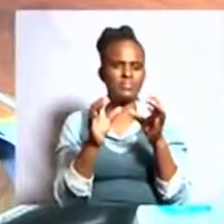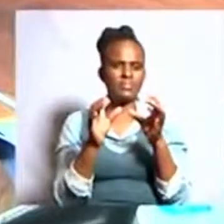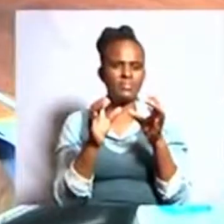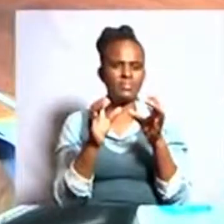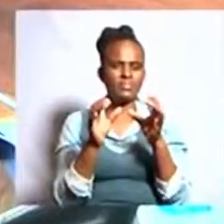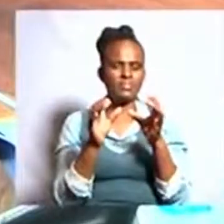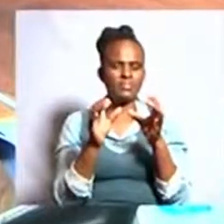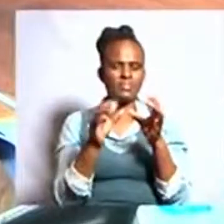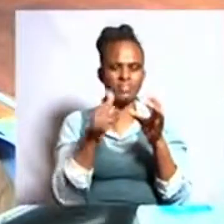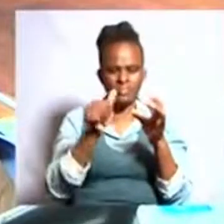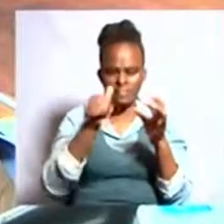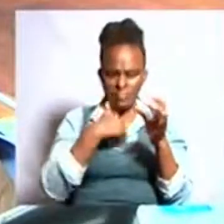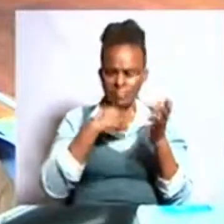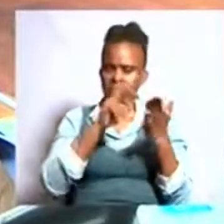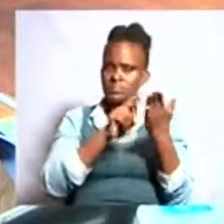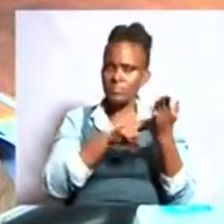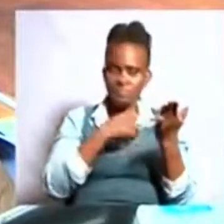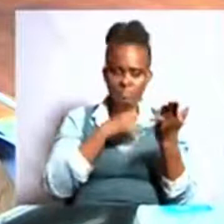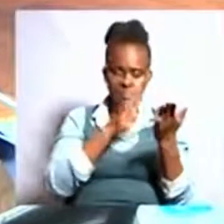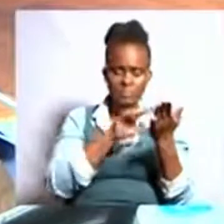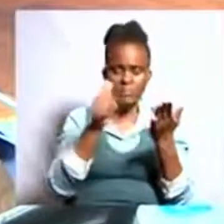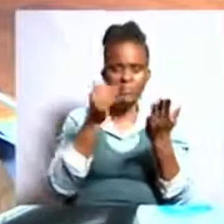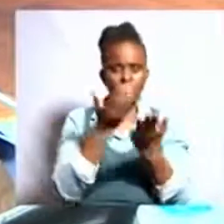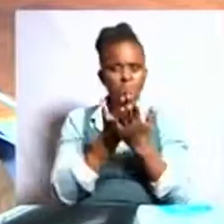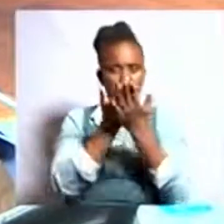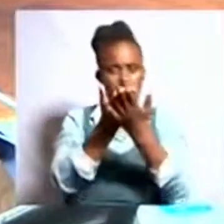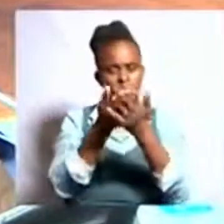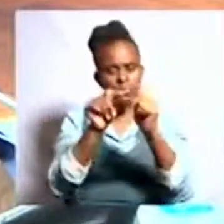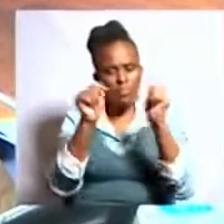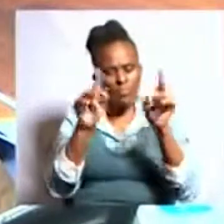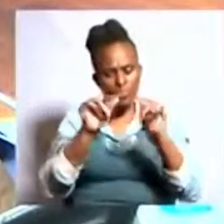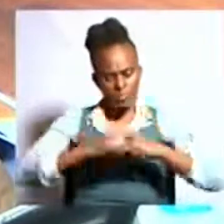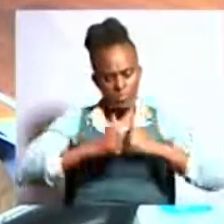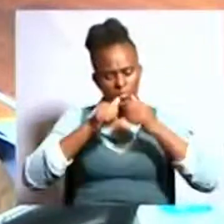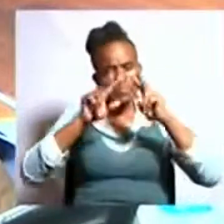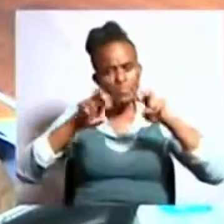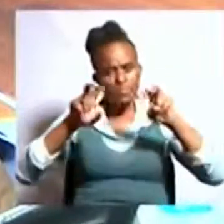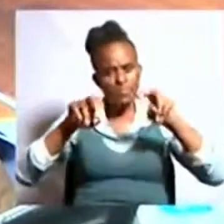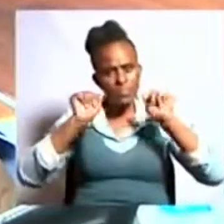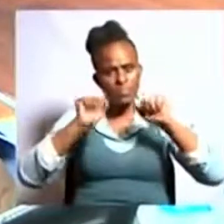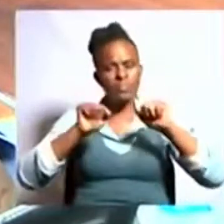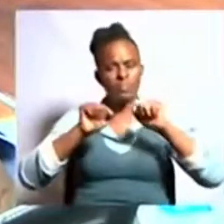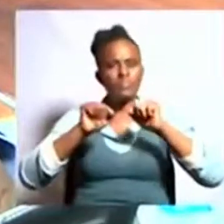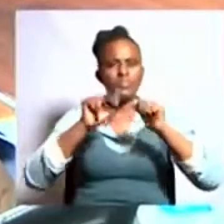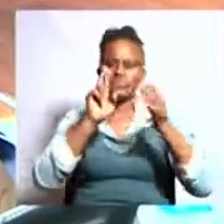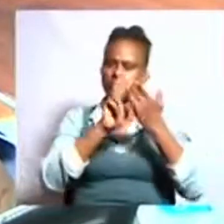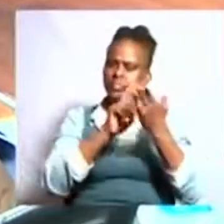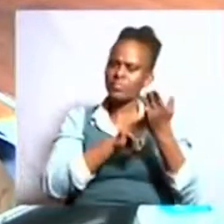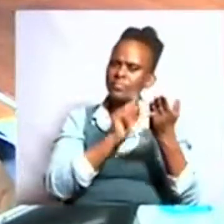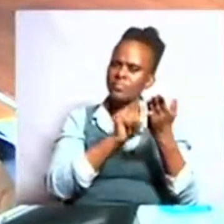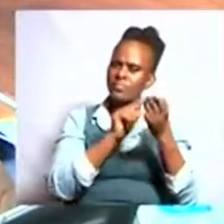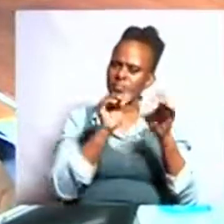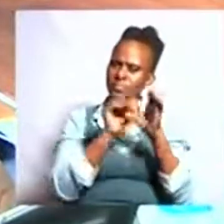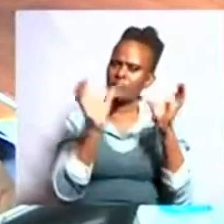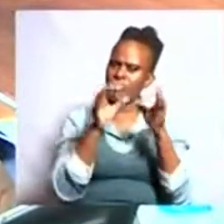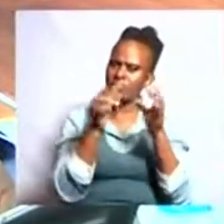do you have any report that you can lay on the table so that we can scrutinize the deliberation of that report of that